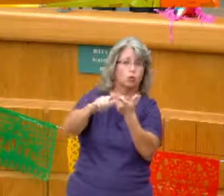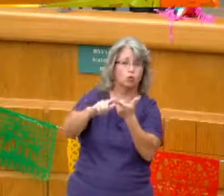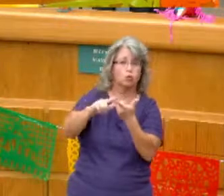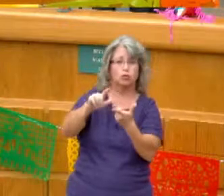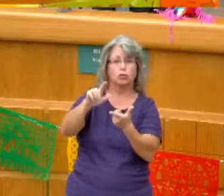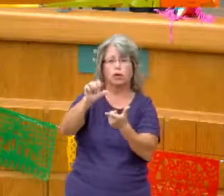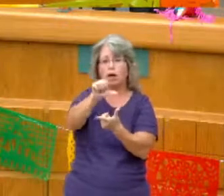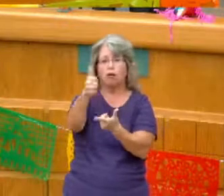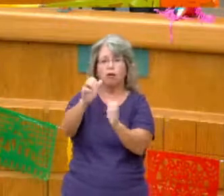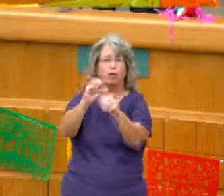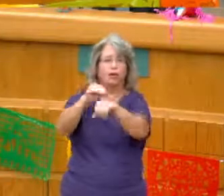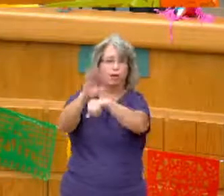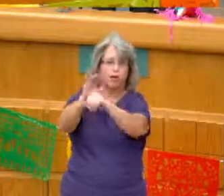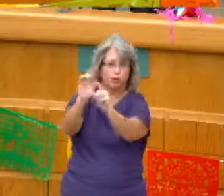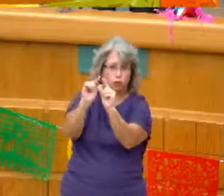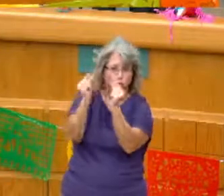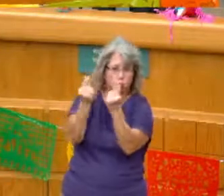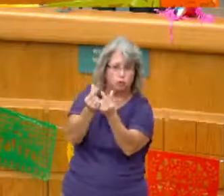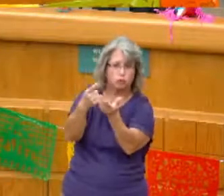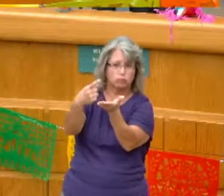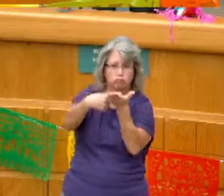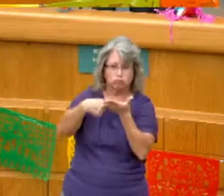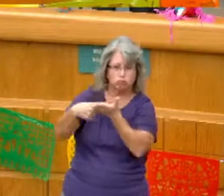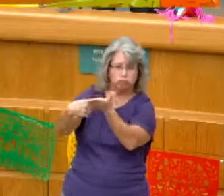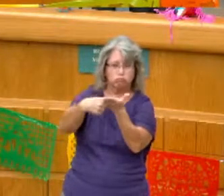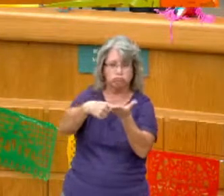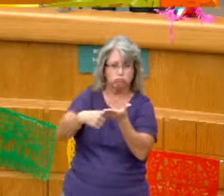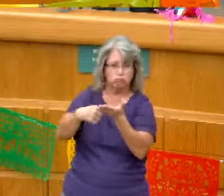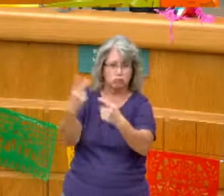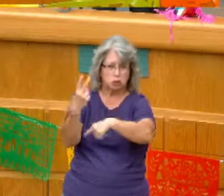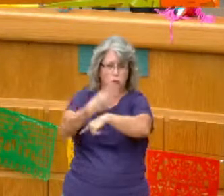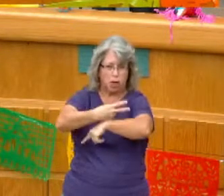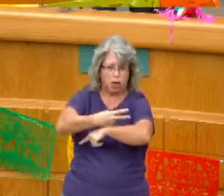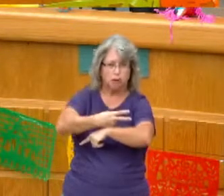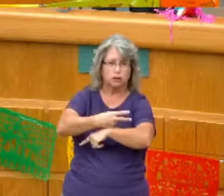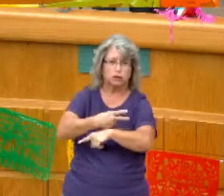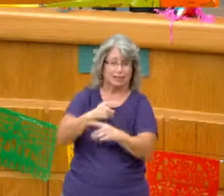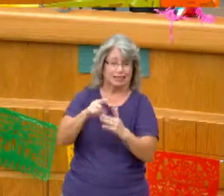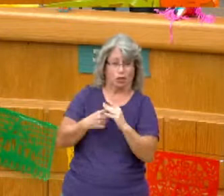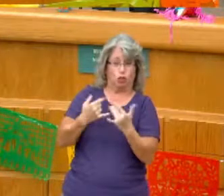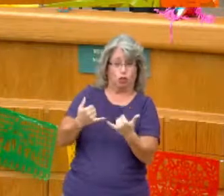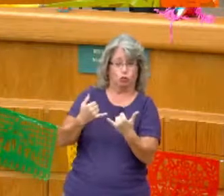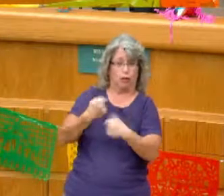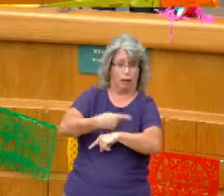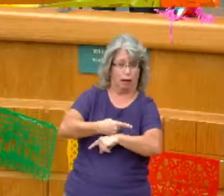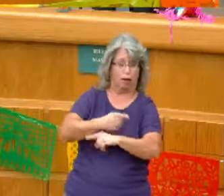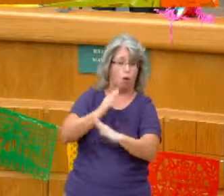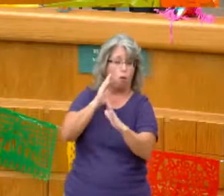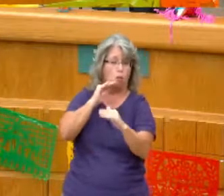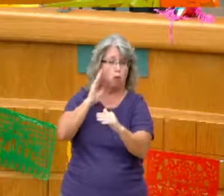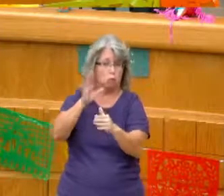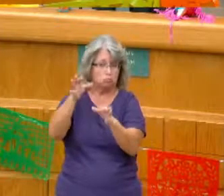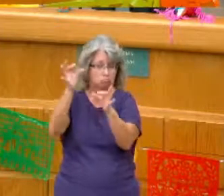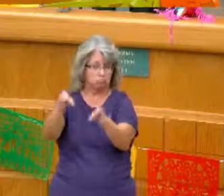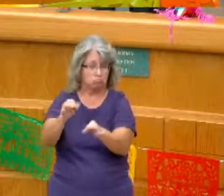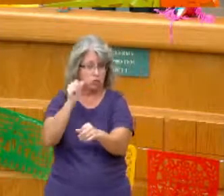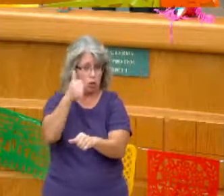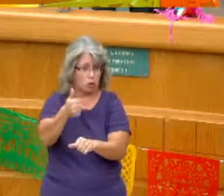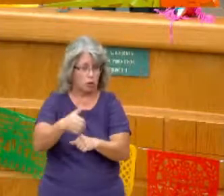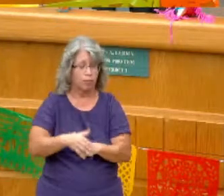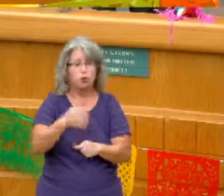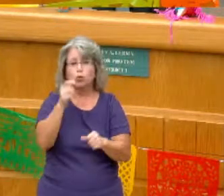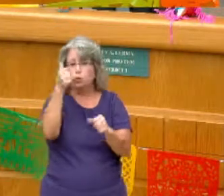2-day meeting starting today. So we're hoping to hear something tomorrow. Just a reminder, this booster approval